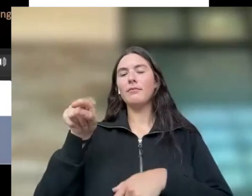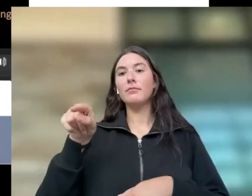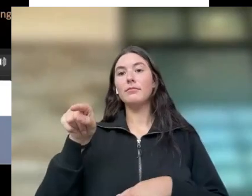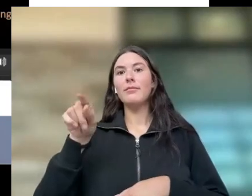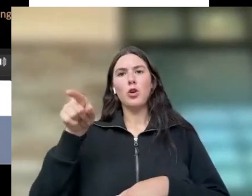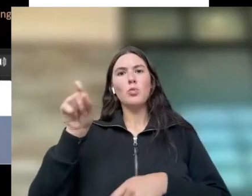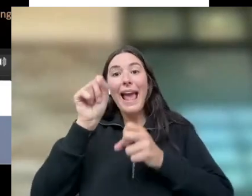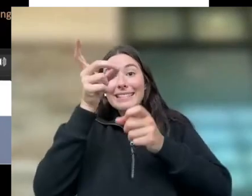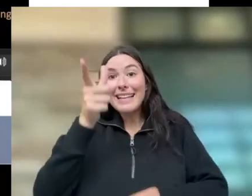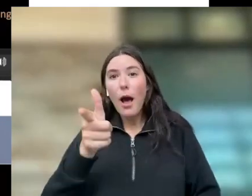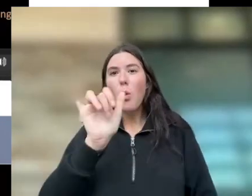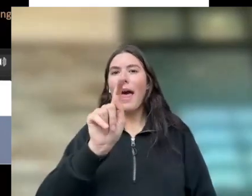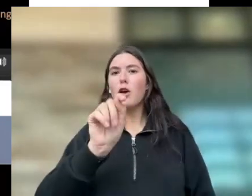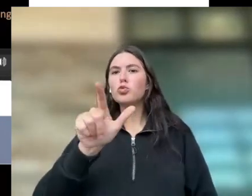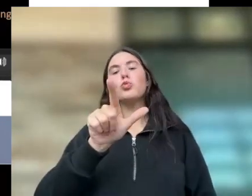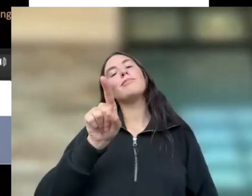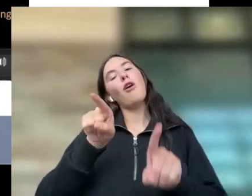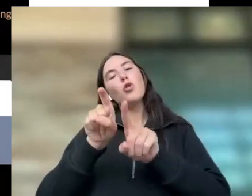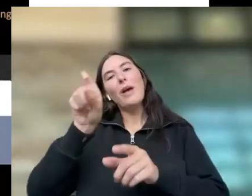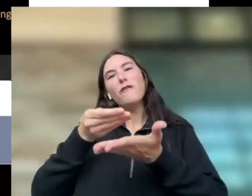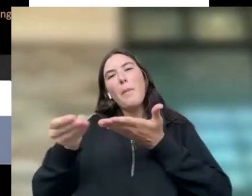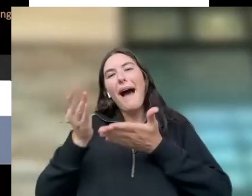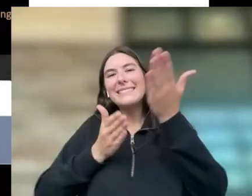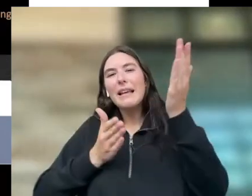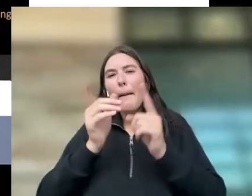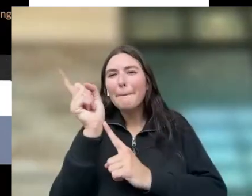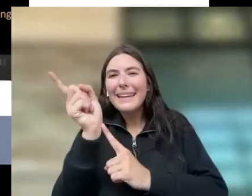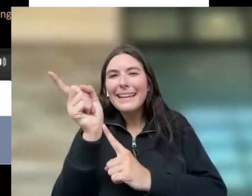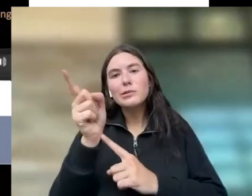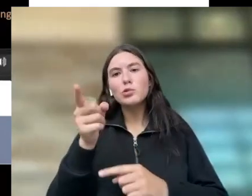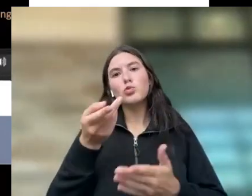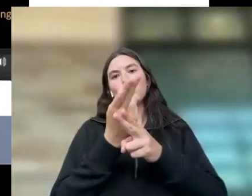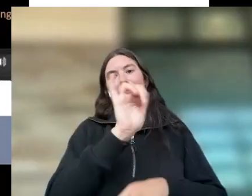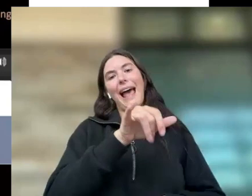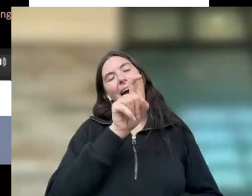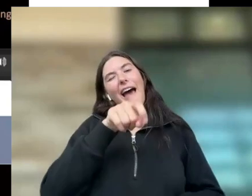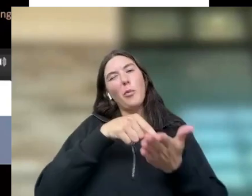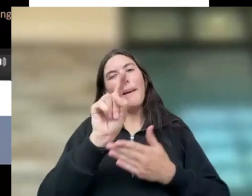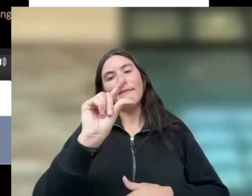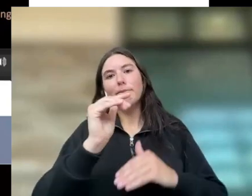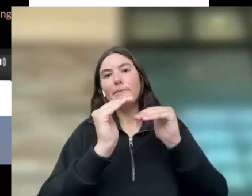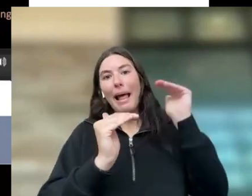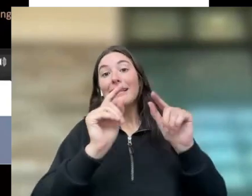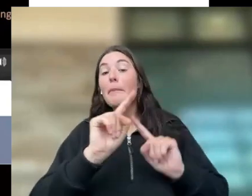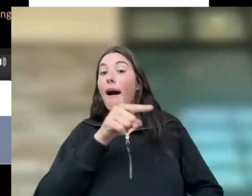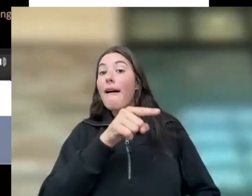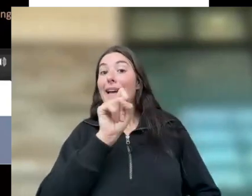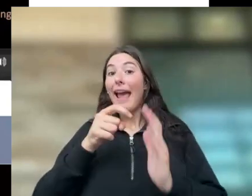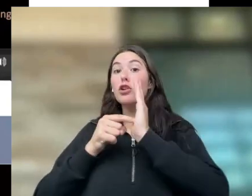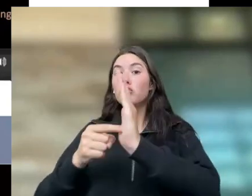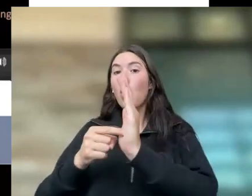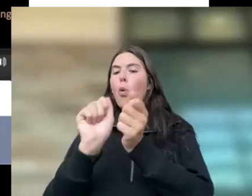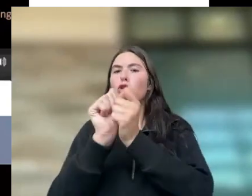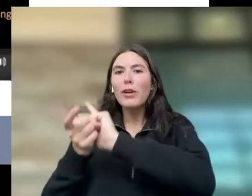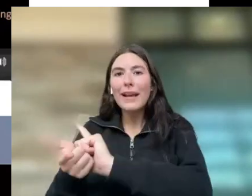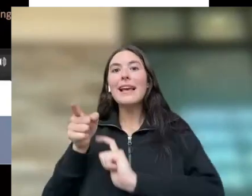can download it. You also have to buy minutes to use it. You have to pay a balance. But this one can show the